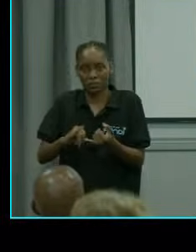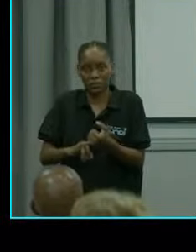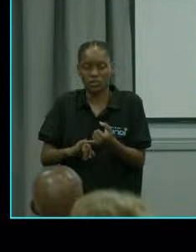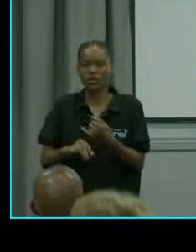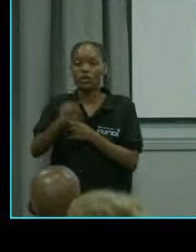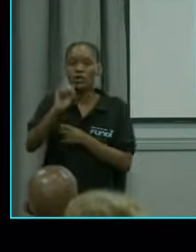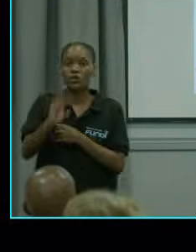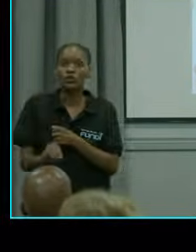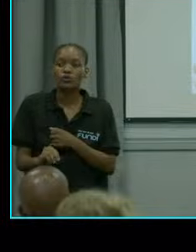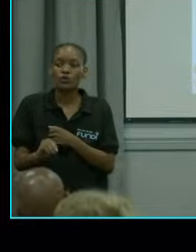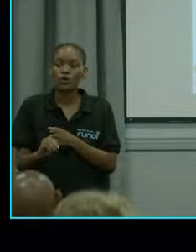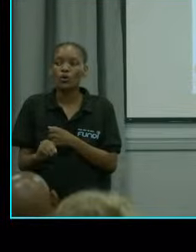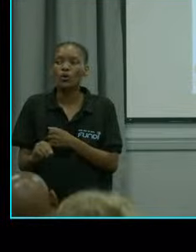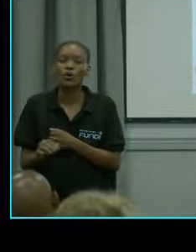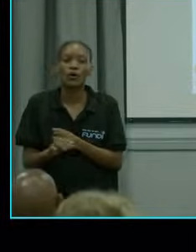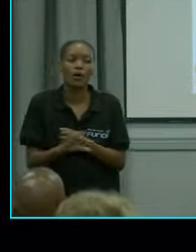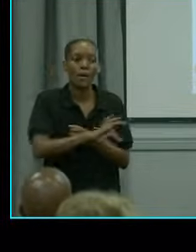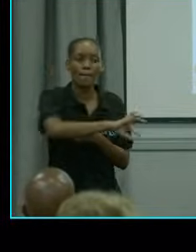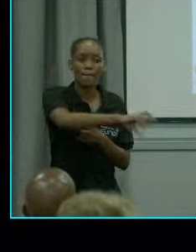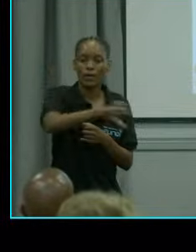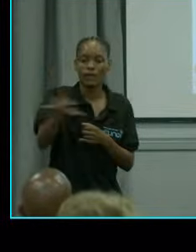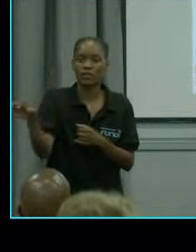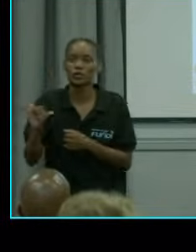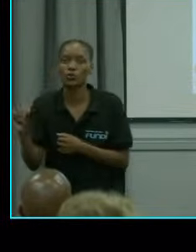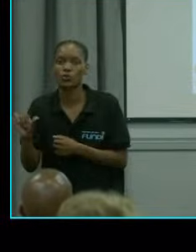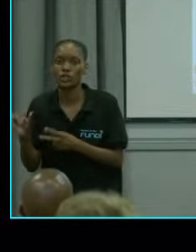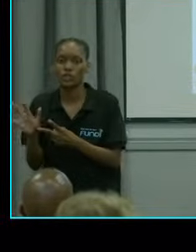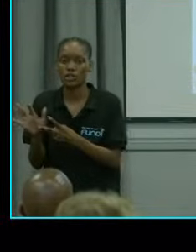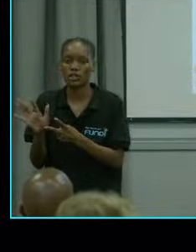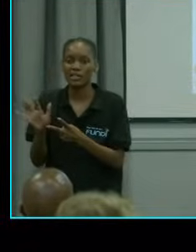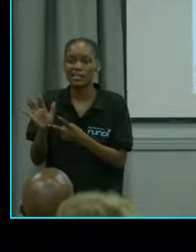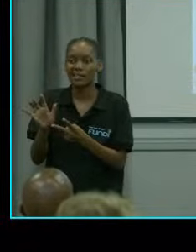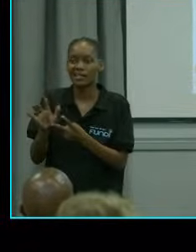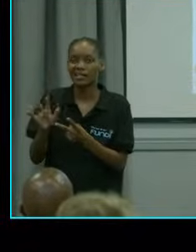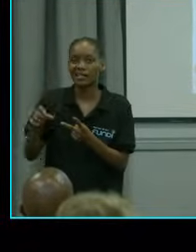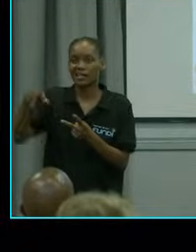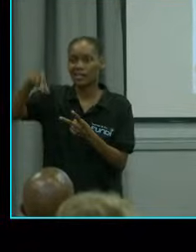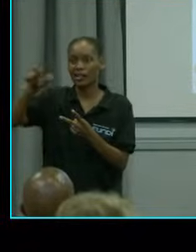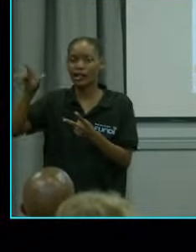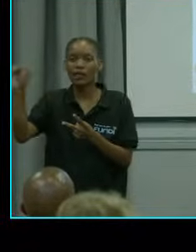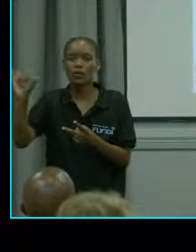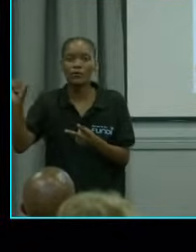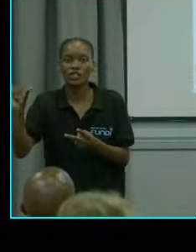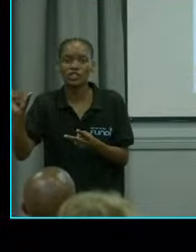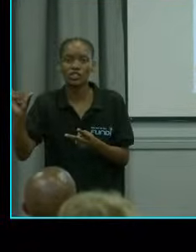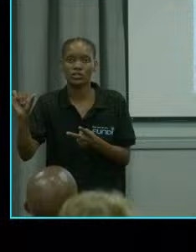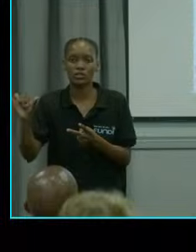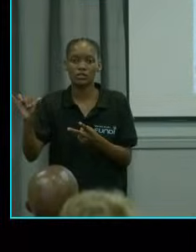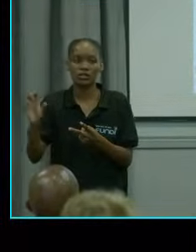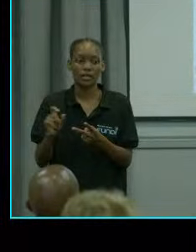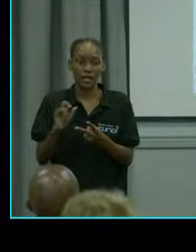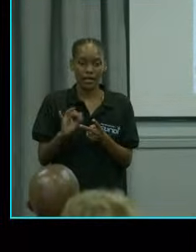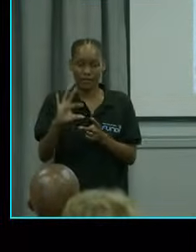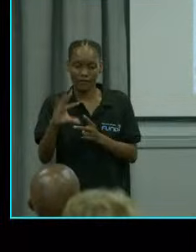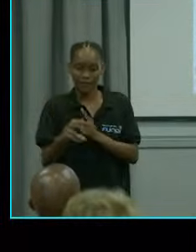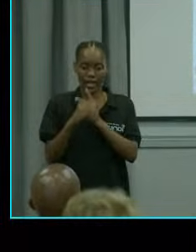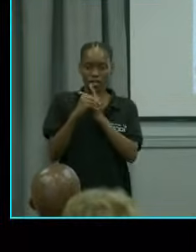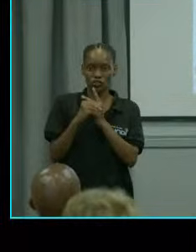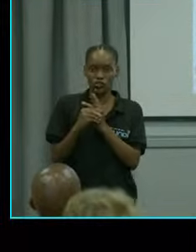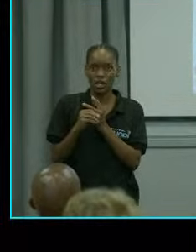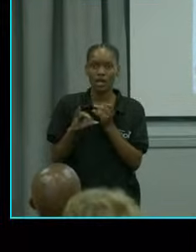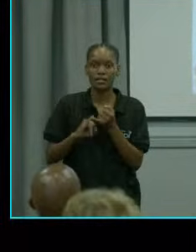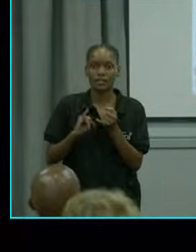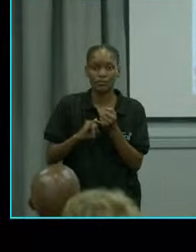which quintiles and in which provinces does having an extra subject more powerfully